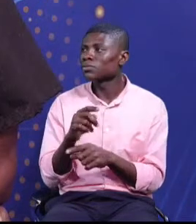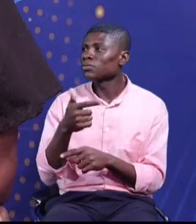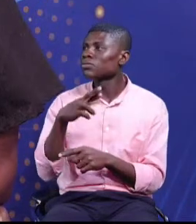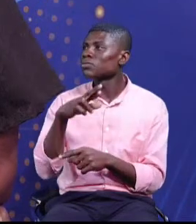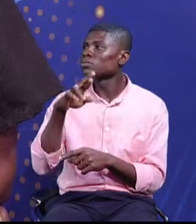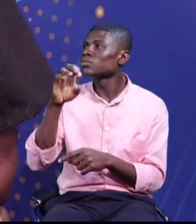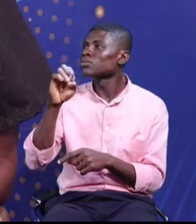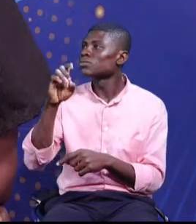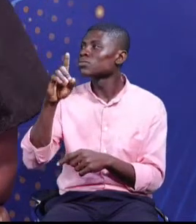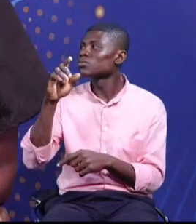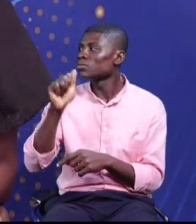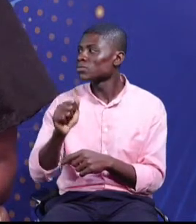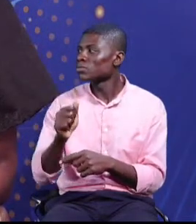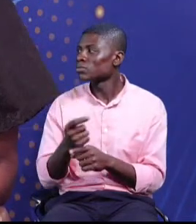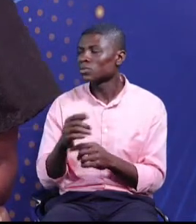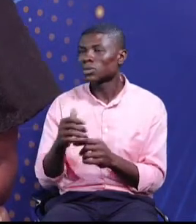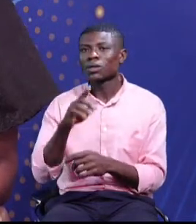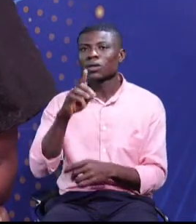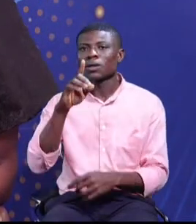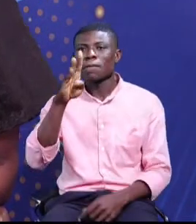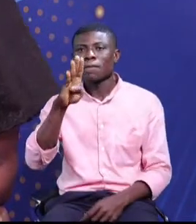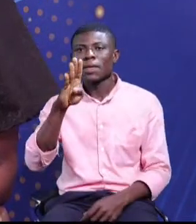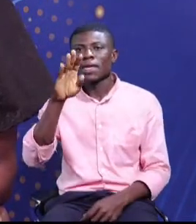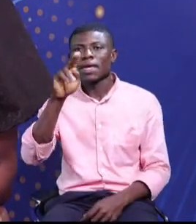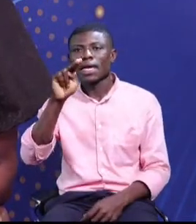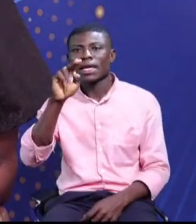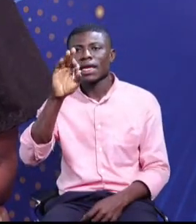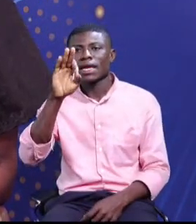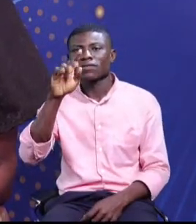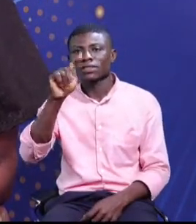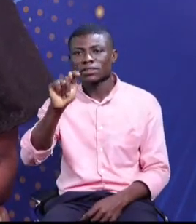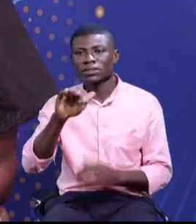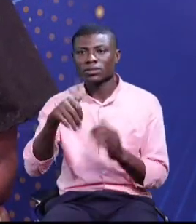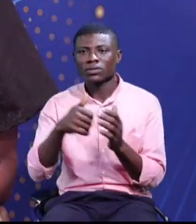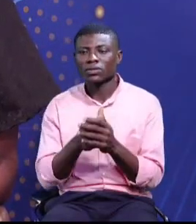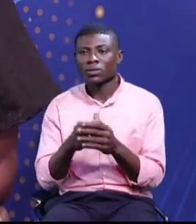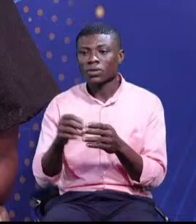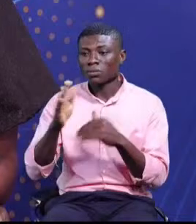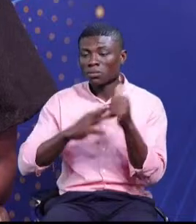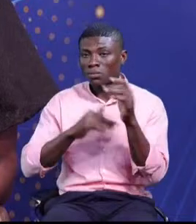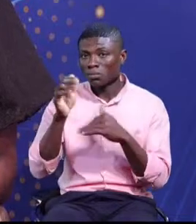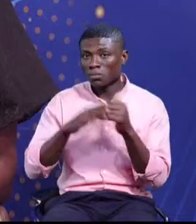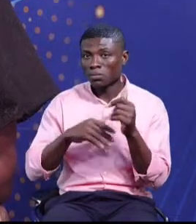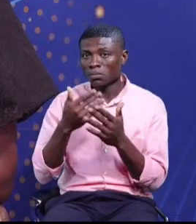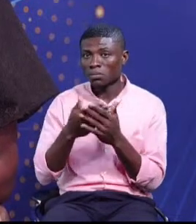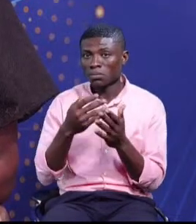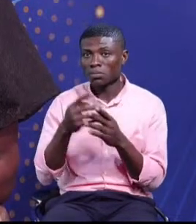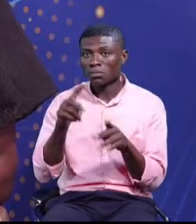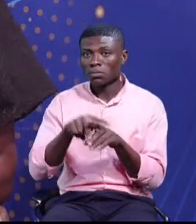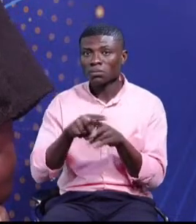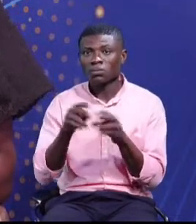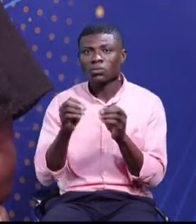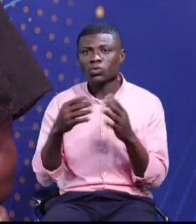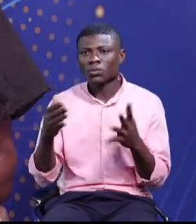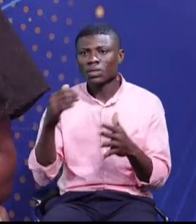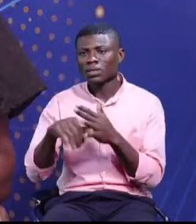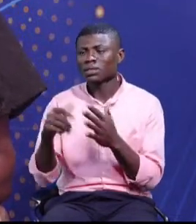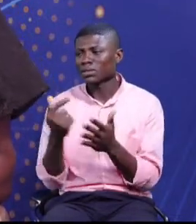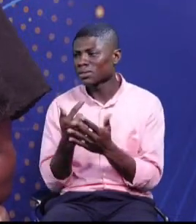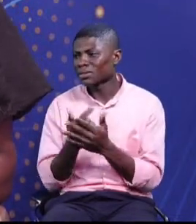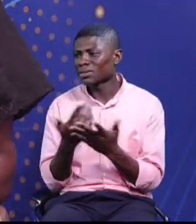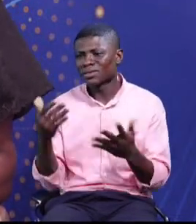published an article, it was front page of BNFT last week, which said that the real estate industry and money laundering is becoming a